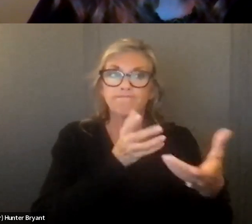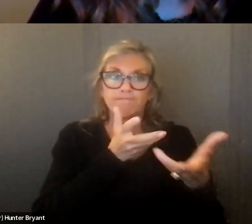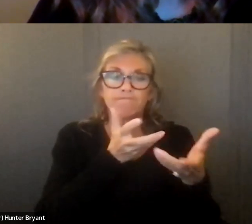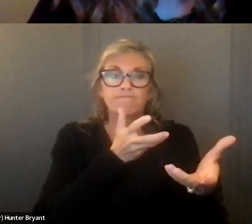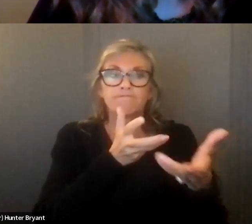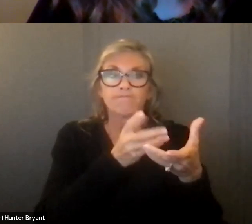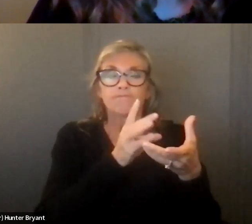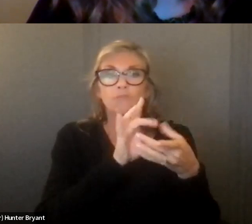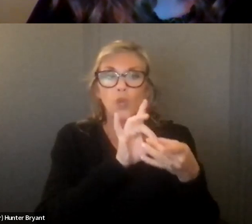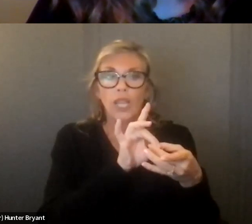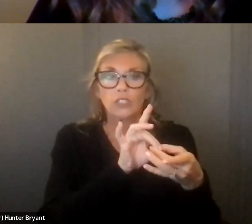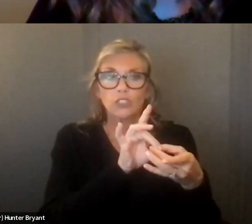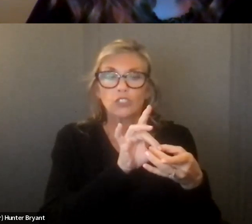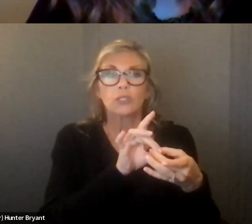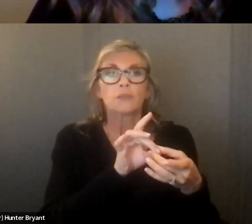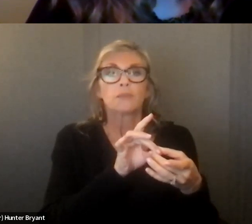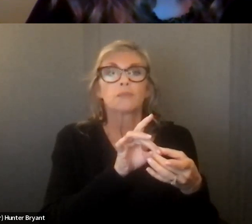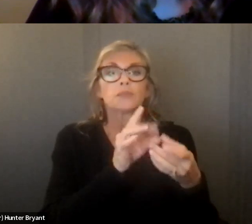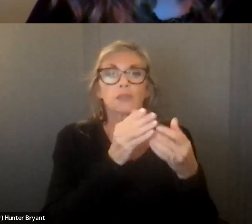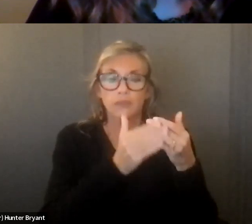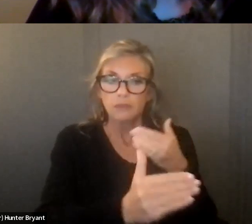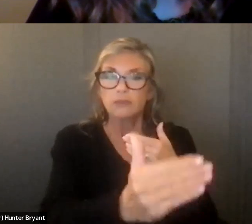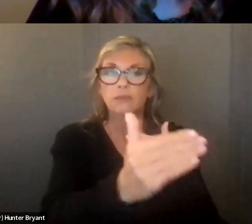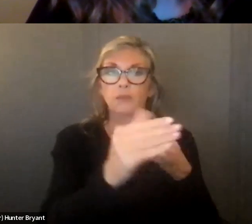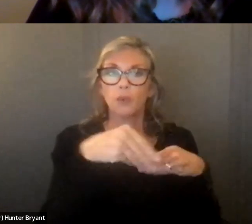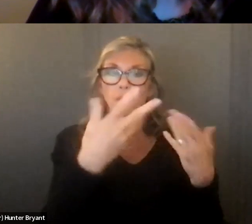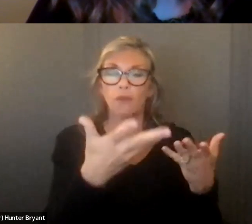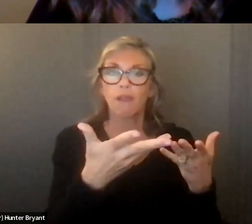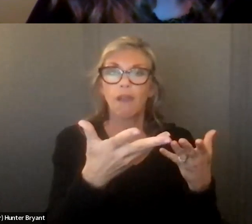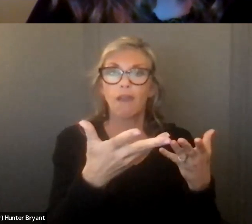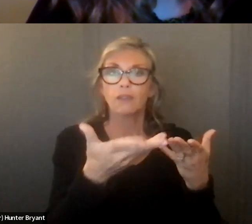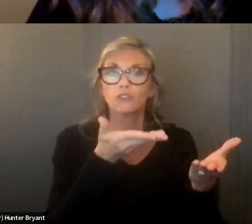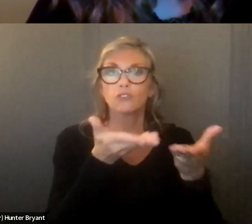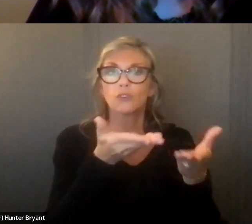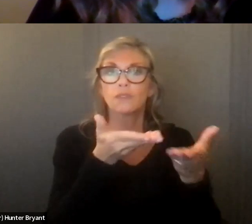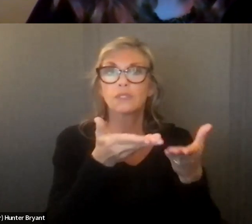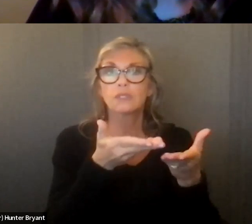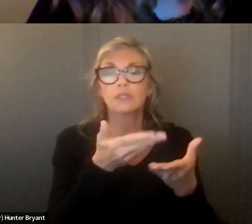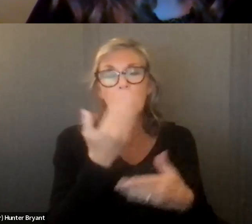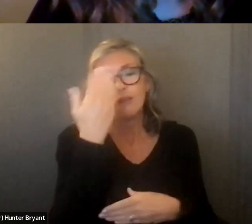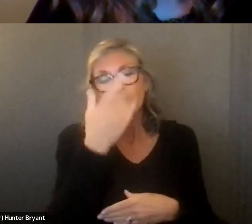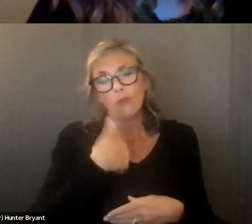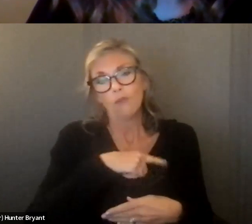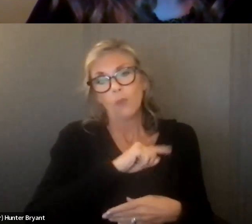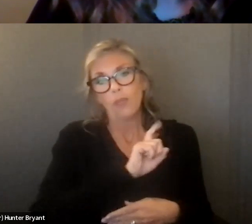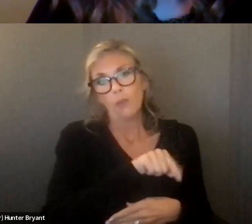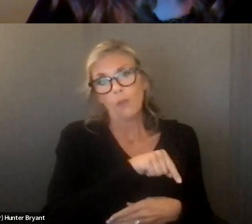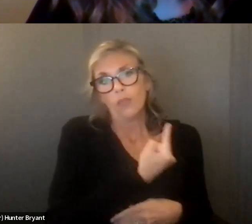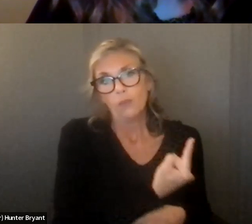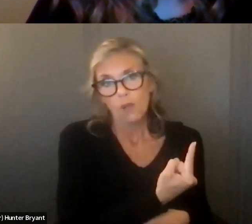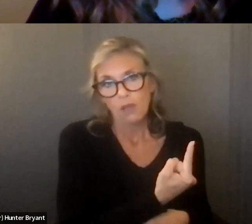when then we can provide ongoing services. And I don't know that we're the only ones that really, you